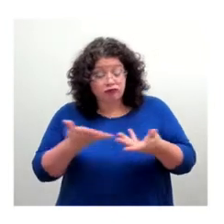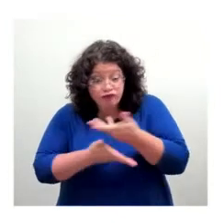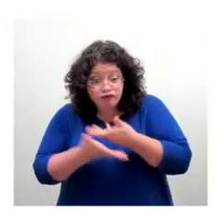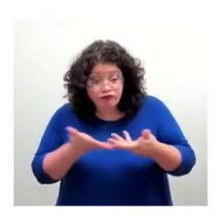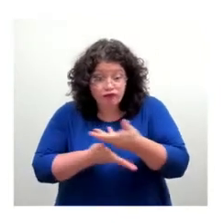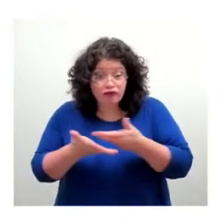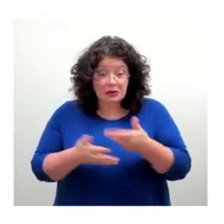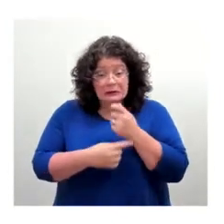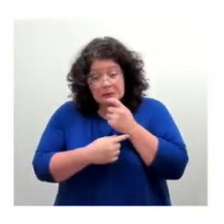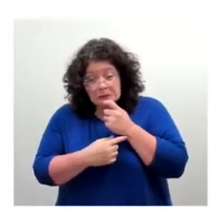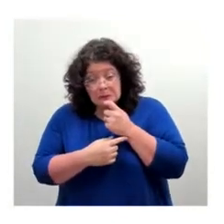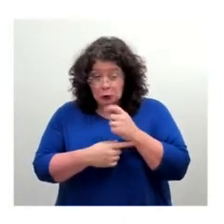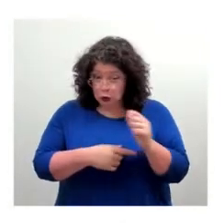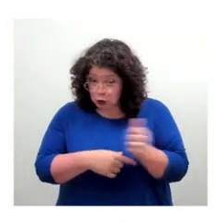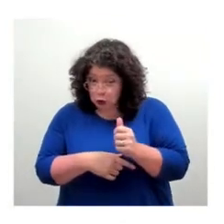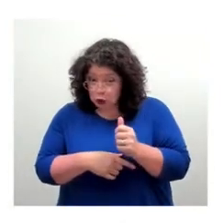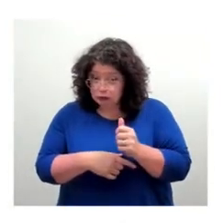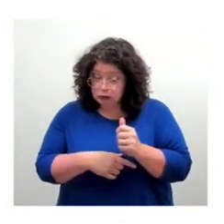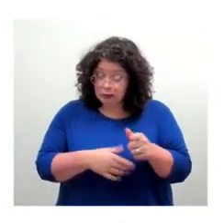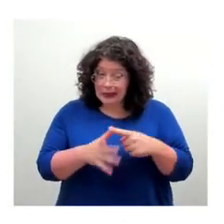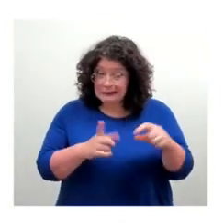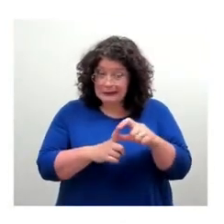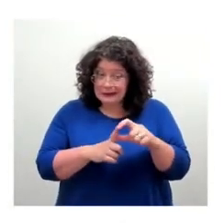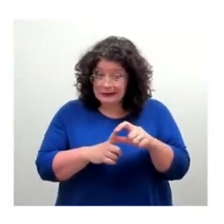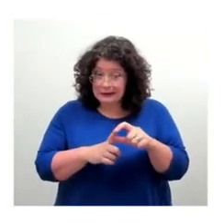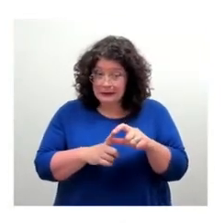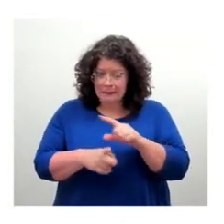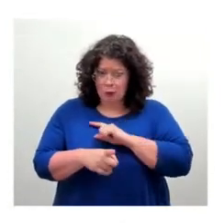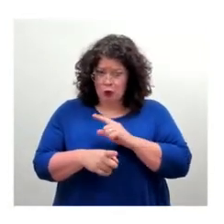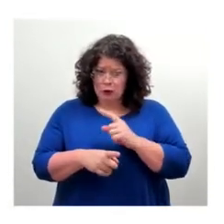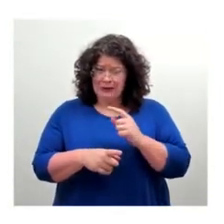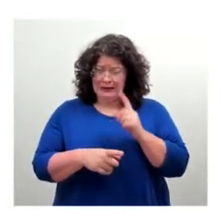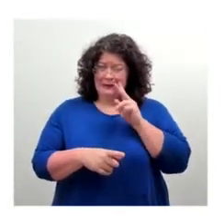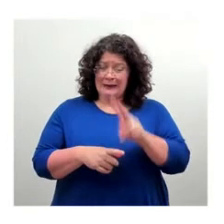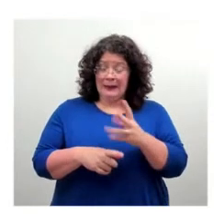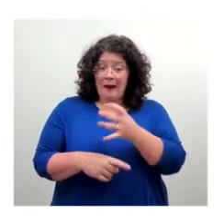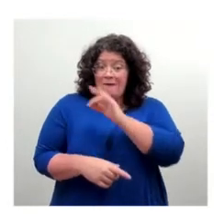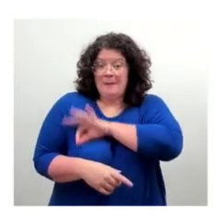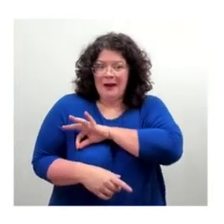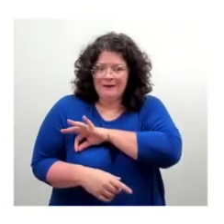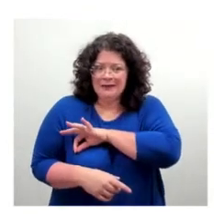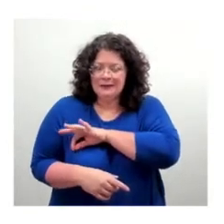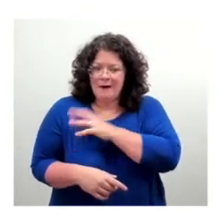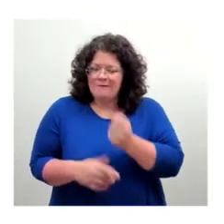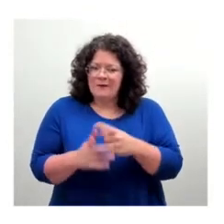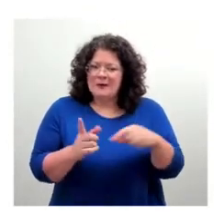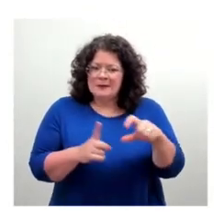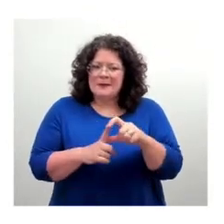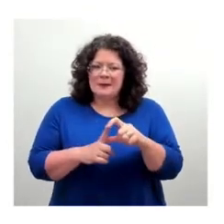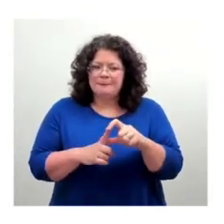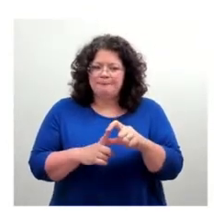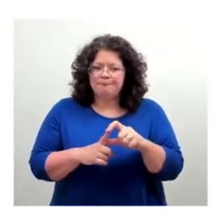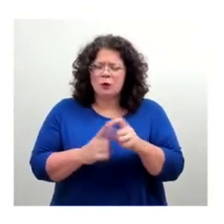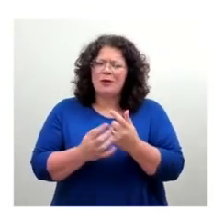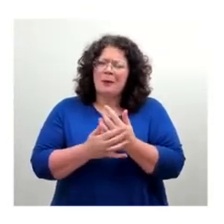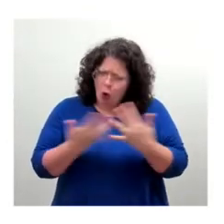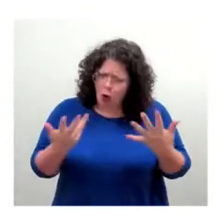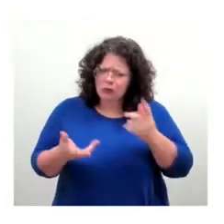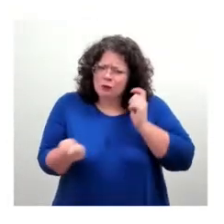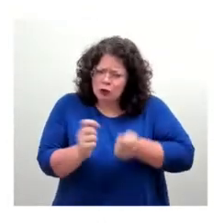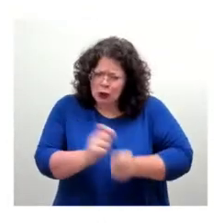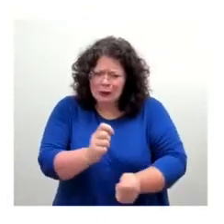huge disruption for traditional broadcast media, there's been a lot of work that's gone on in the digital space. So in the first week